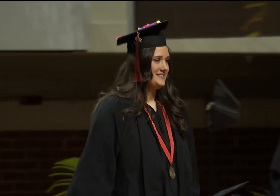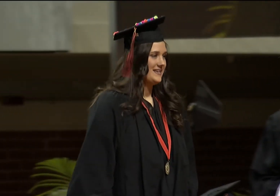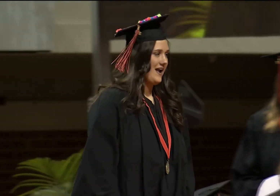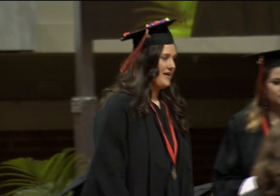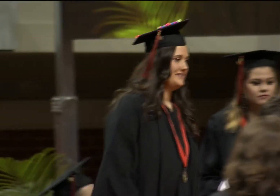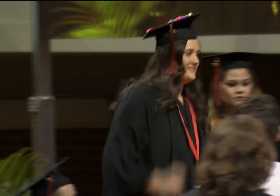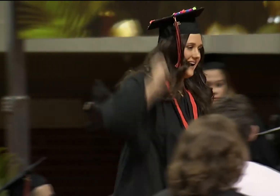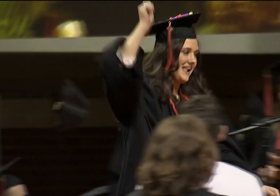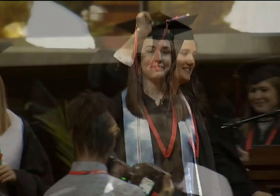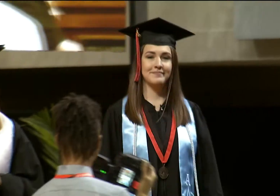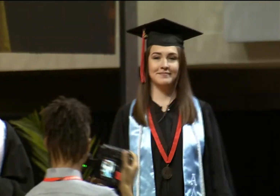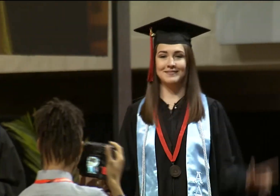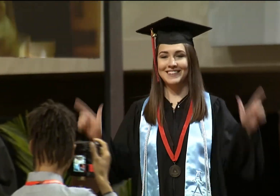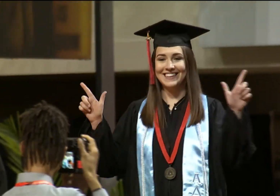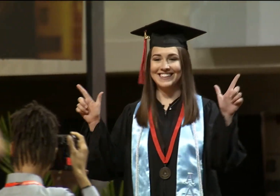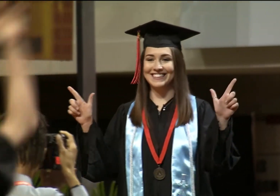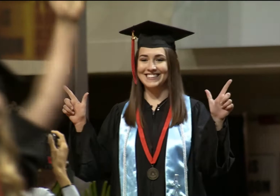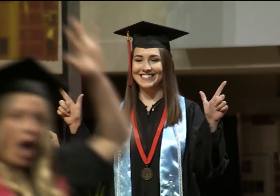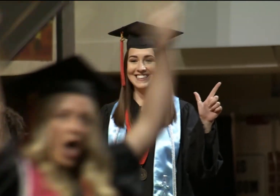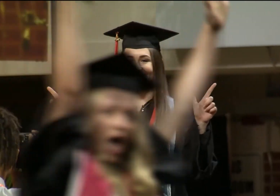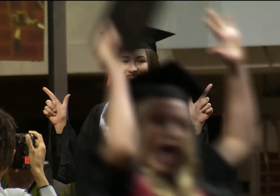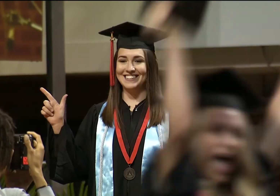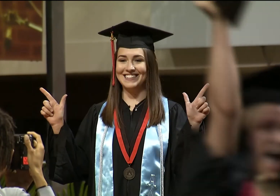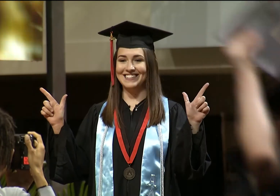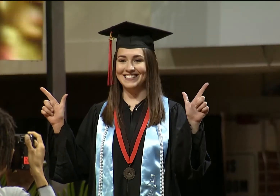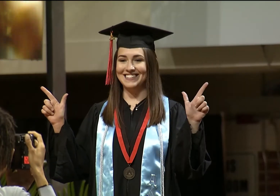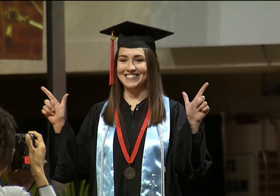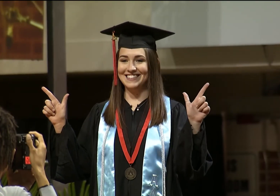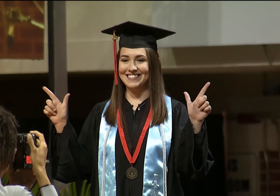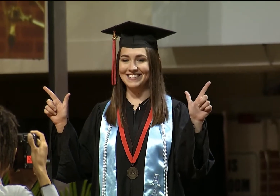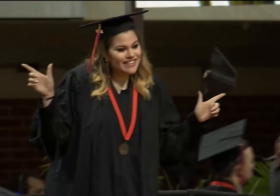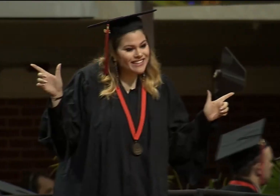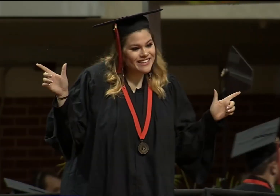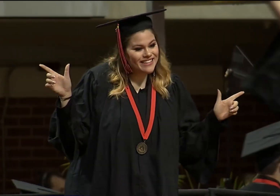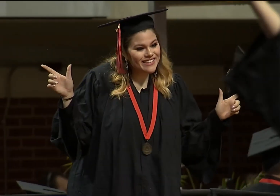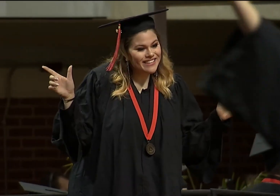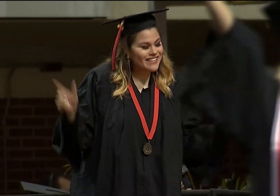Lauren Pitchford. Margaret Hamby.